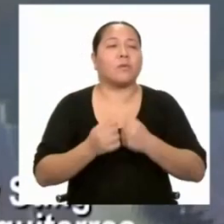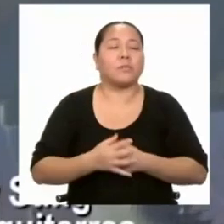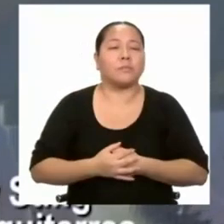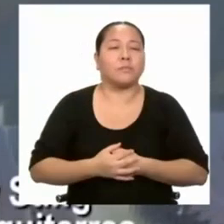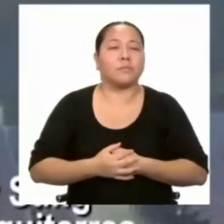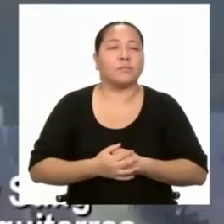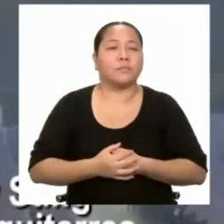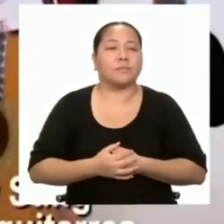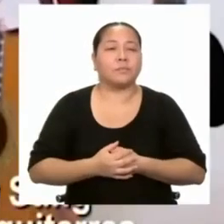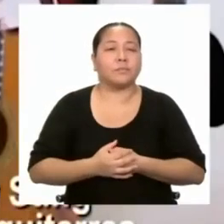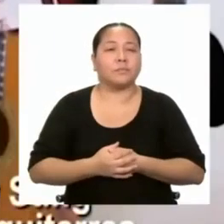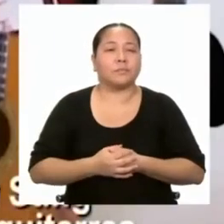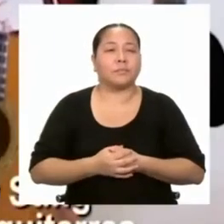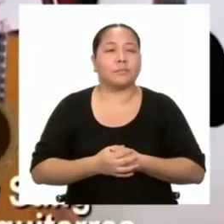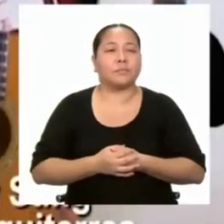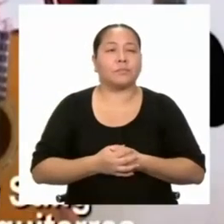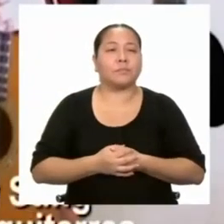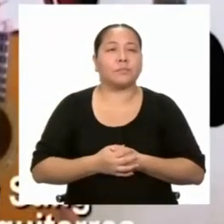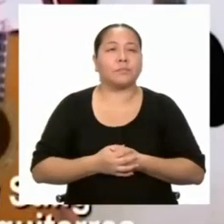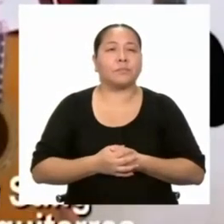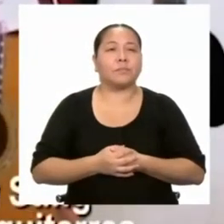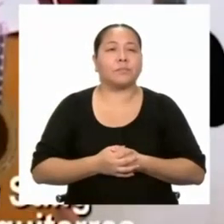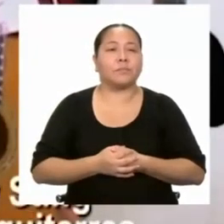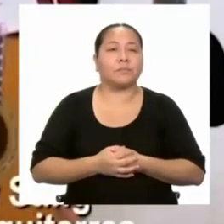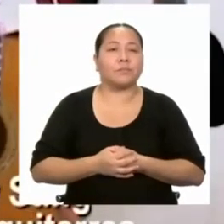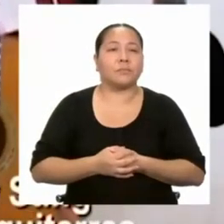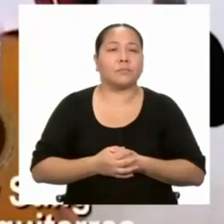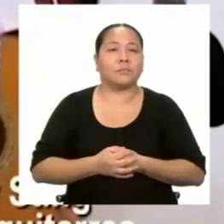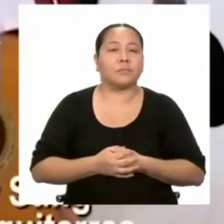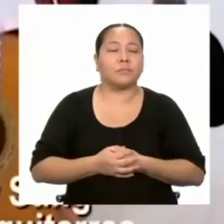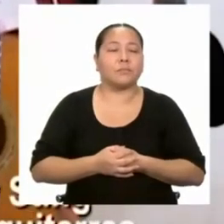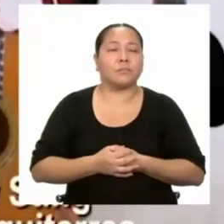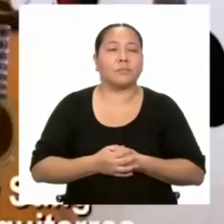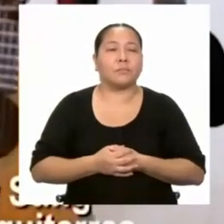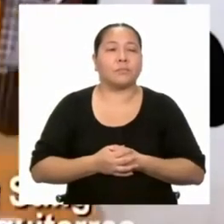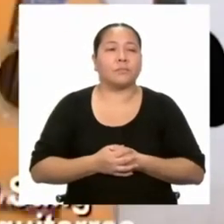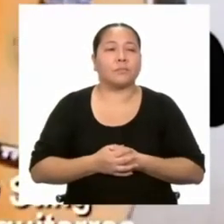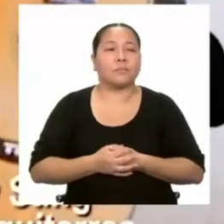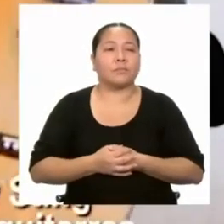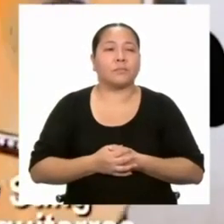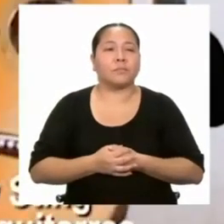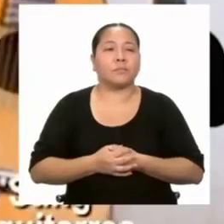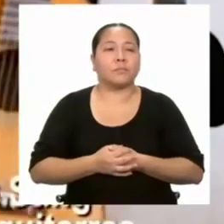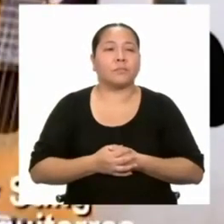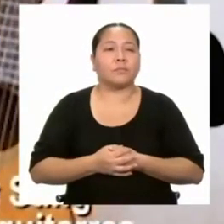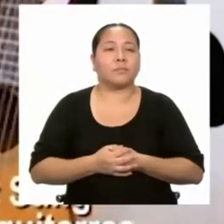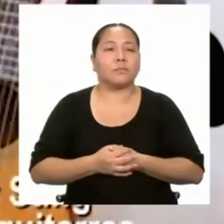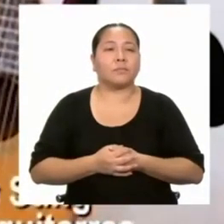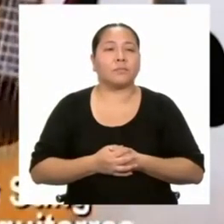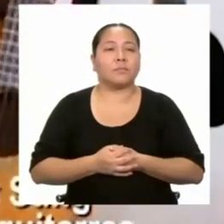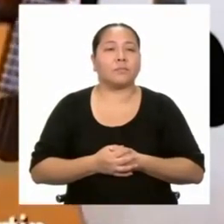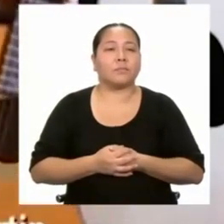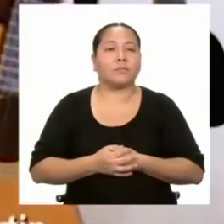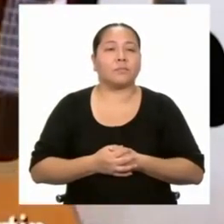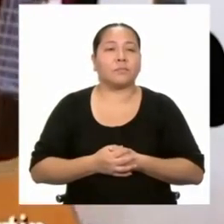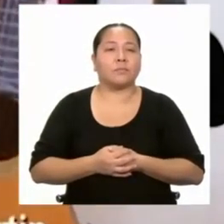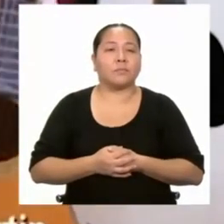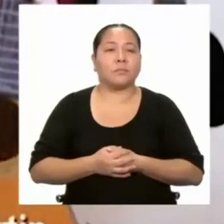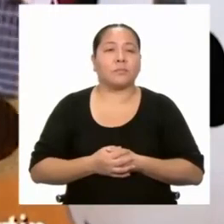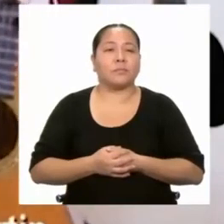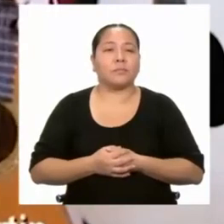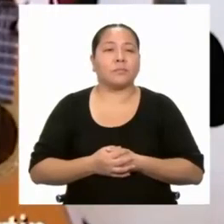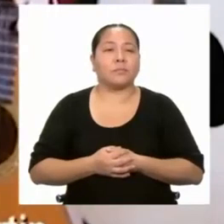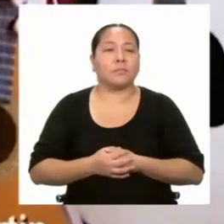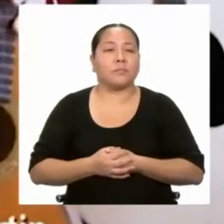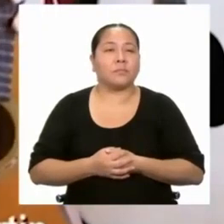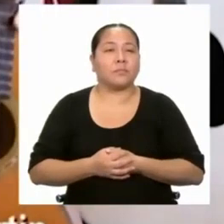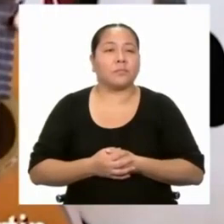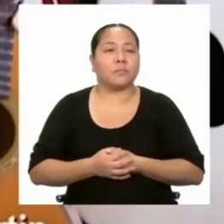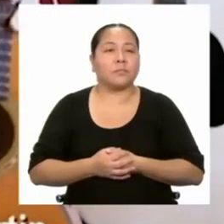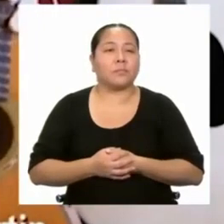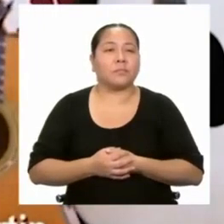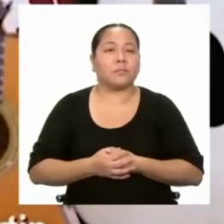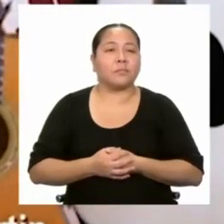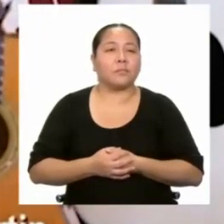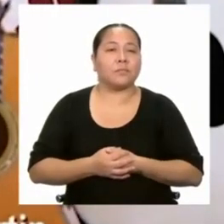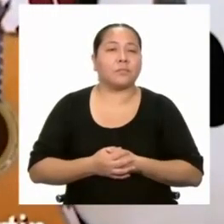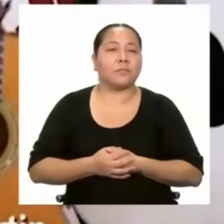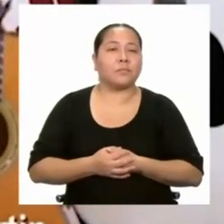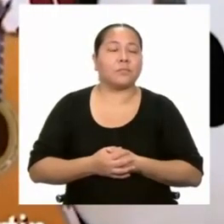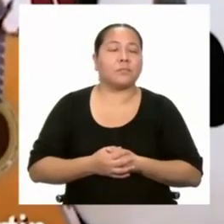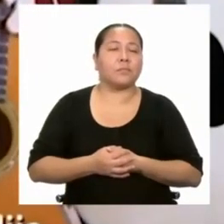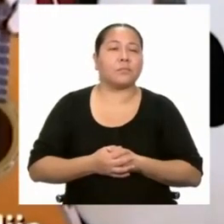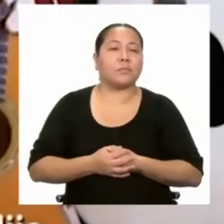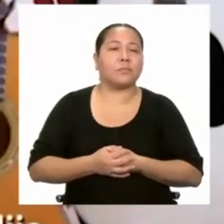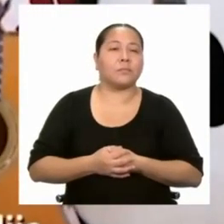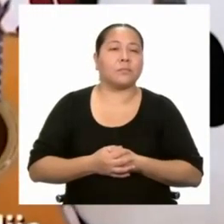the elevator and Sting jumped on the elevator and he saw that I had guitars and he said, "What's going on?" And I said, "I work for